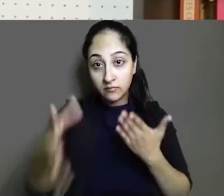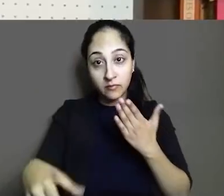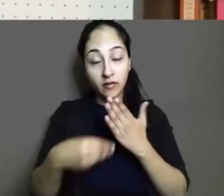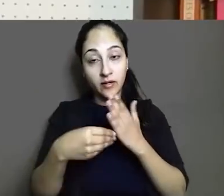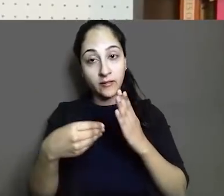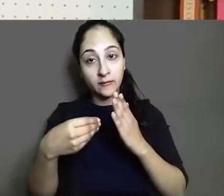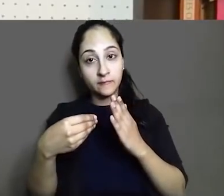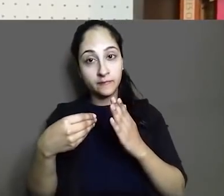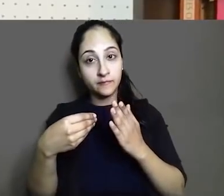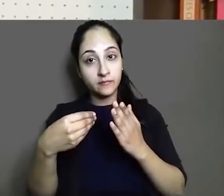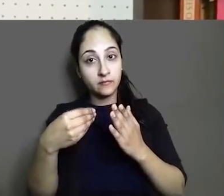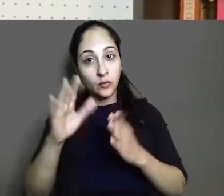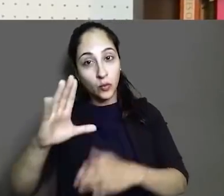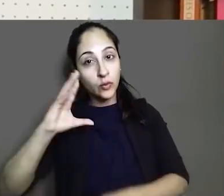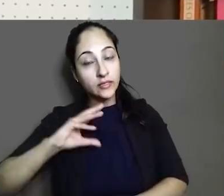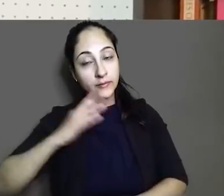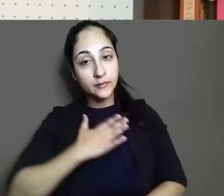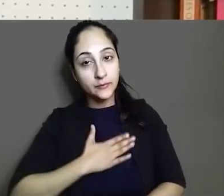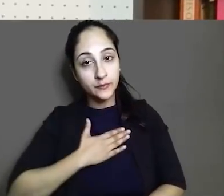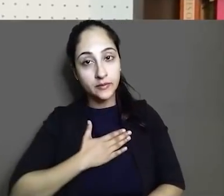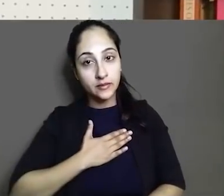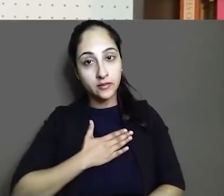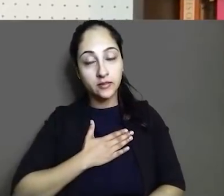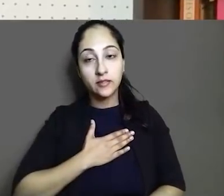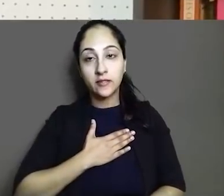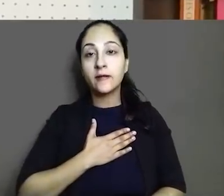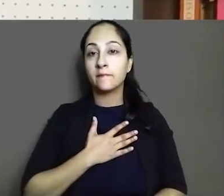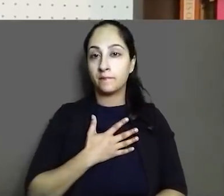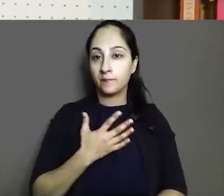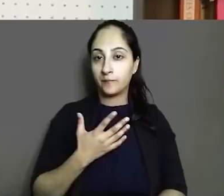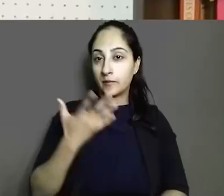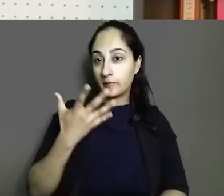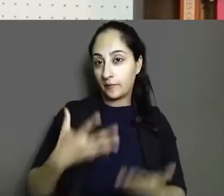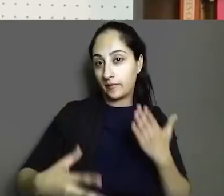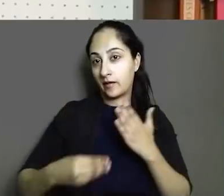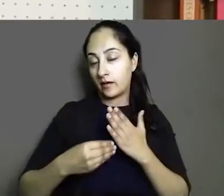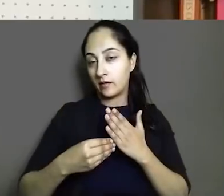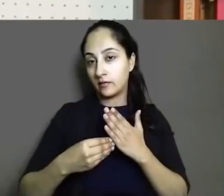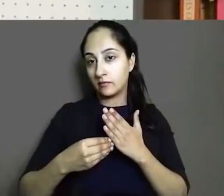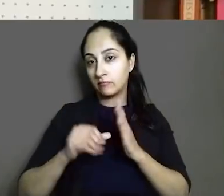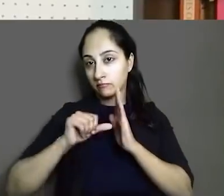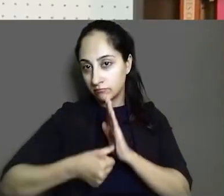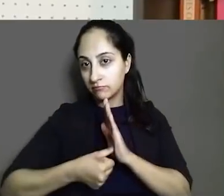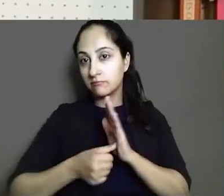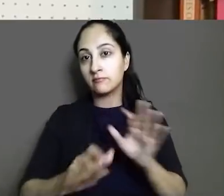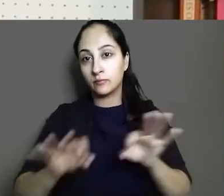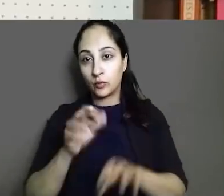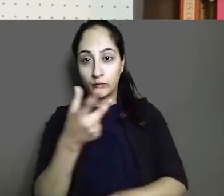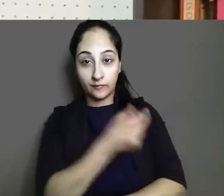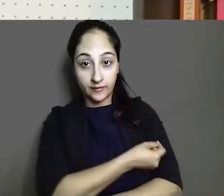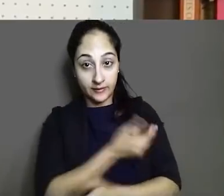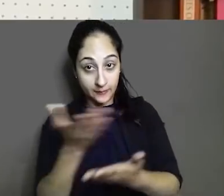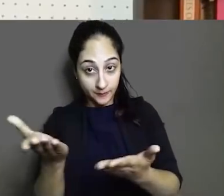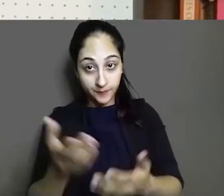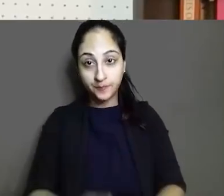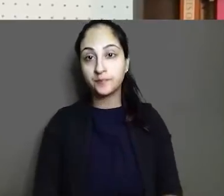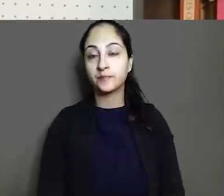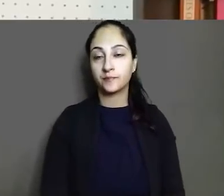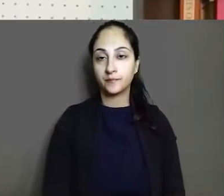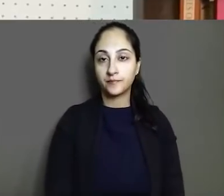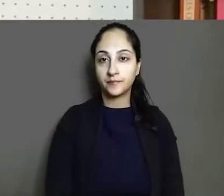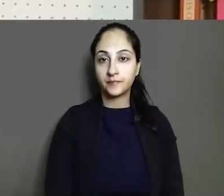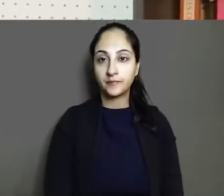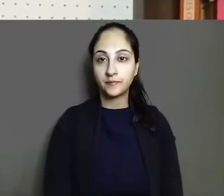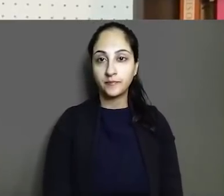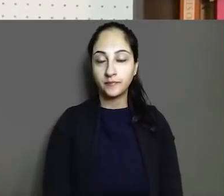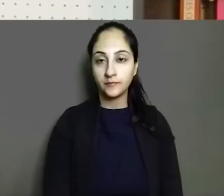this virus has taken a toll on all of us in different ways. And